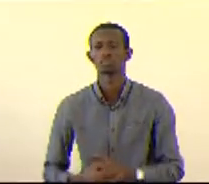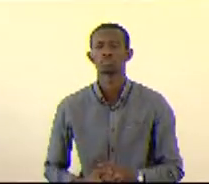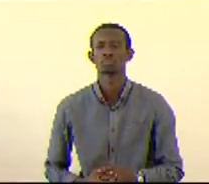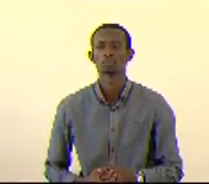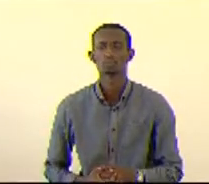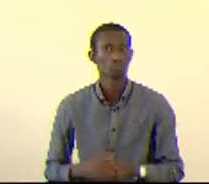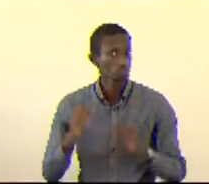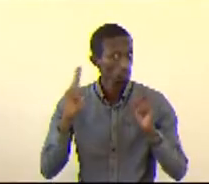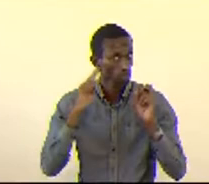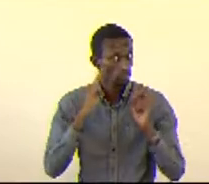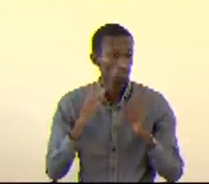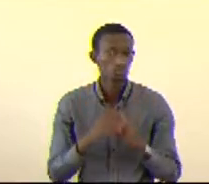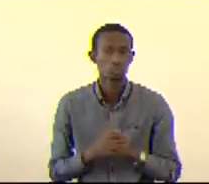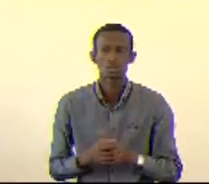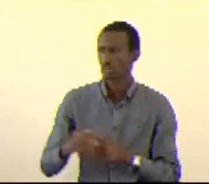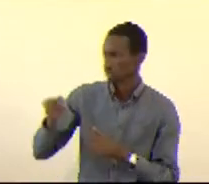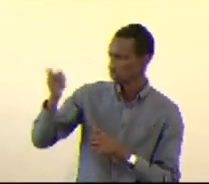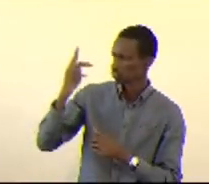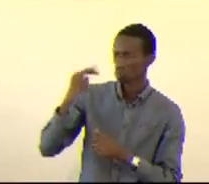4.545, okay? My answer is